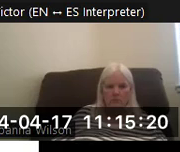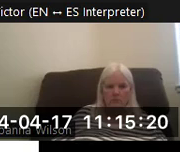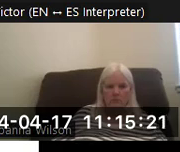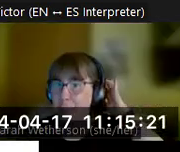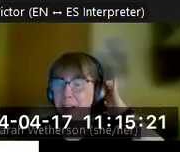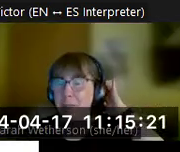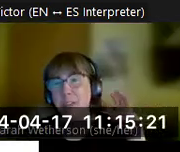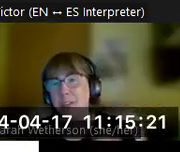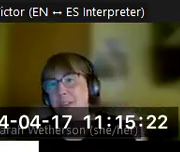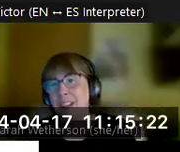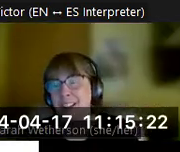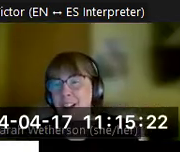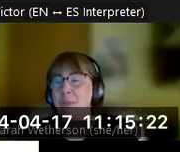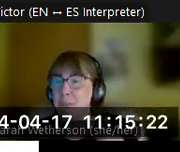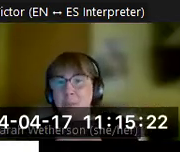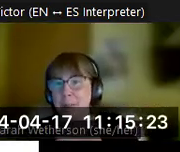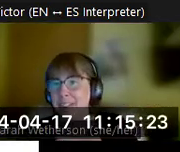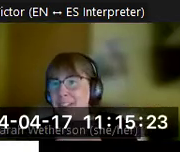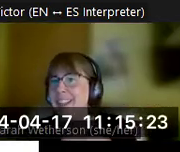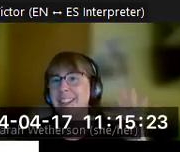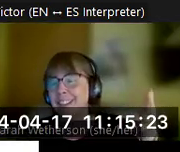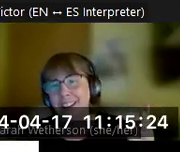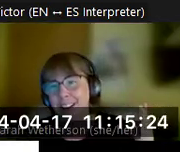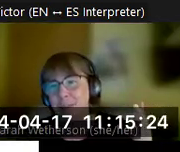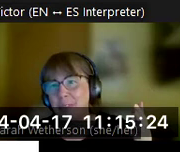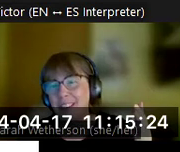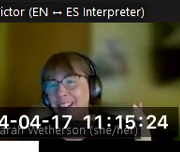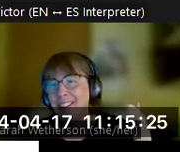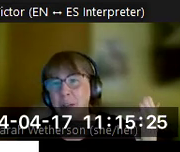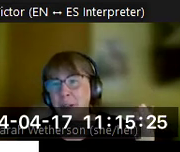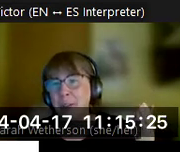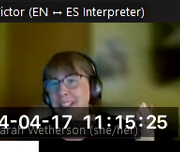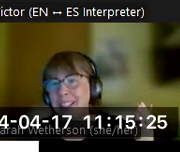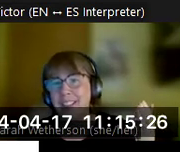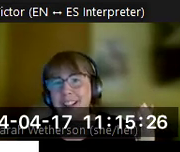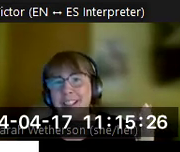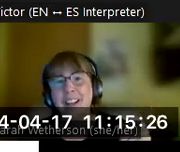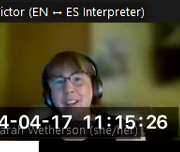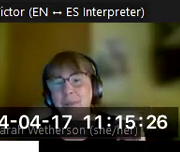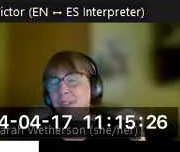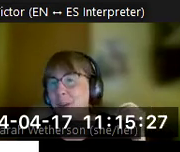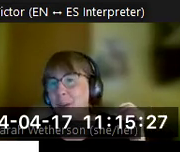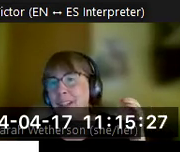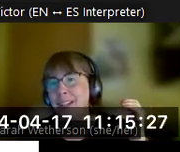I just want to point out there's my mistake, a typo in the slide.